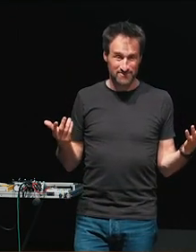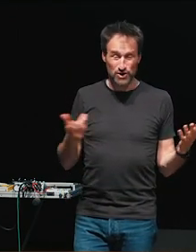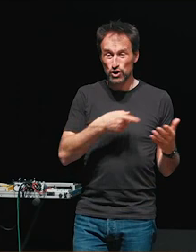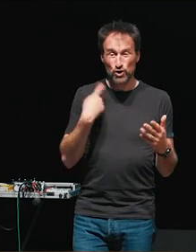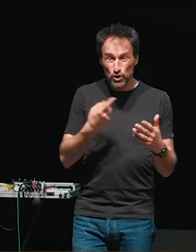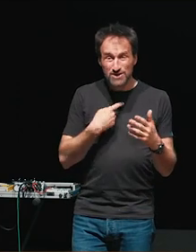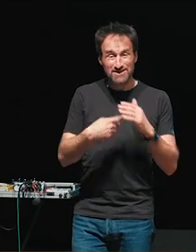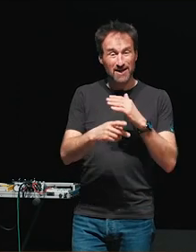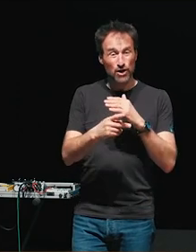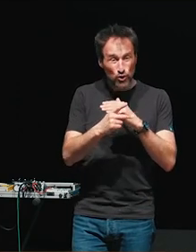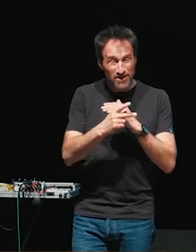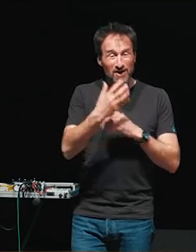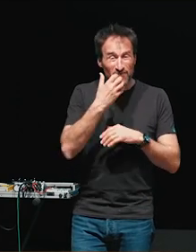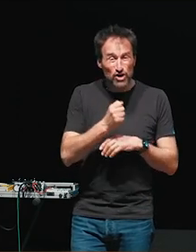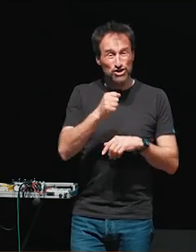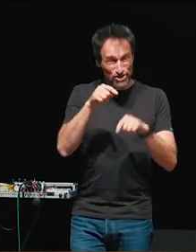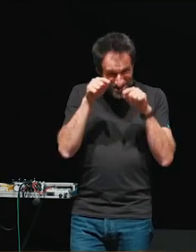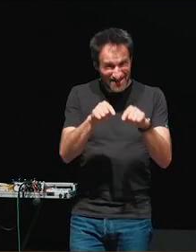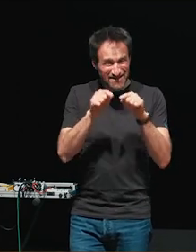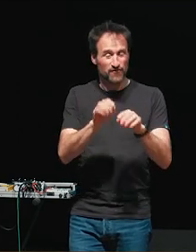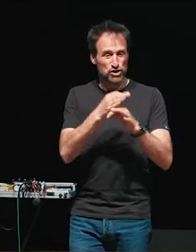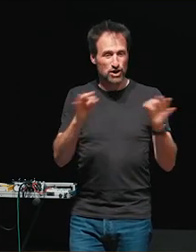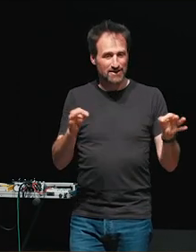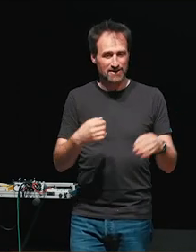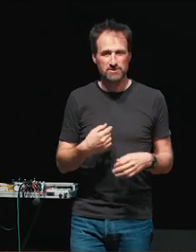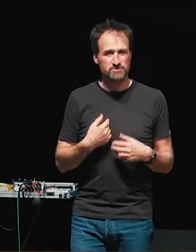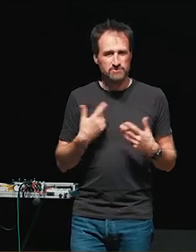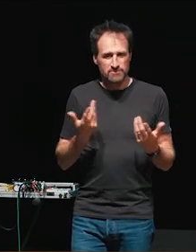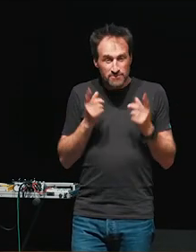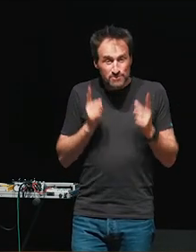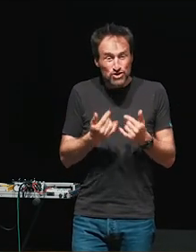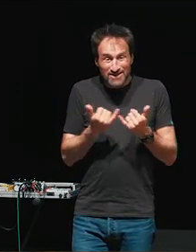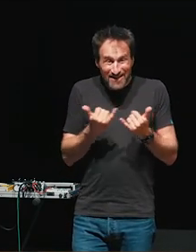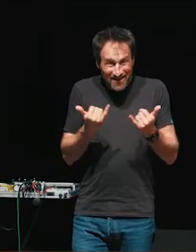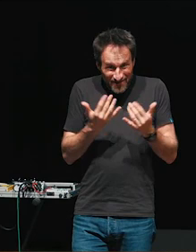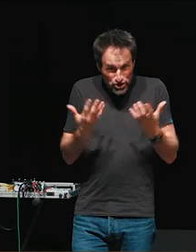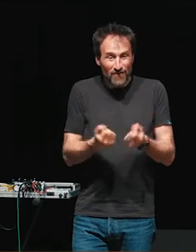functionality. By hook or by crook, we are going to get this done.